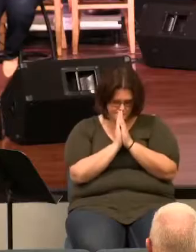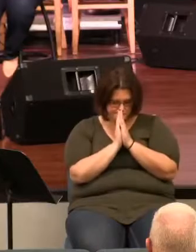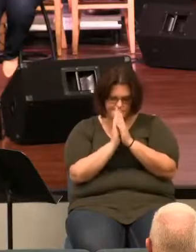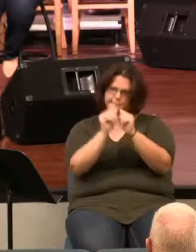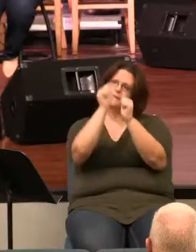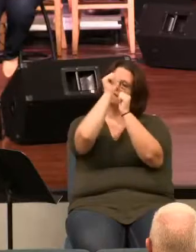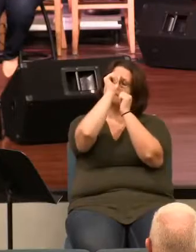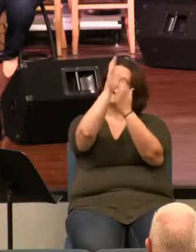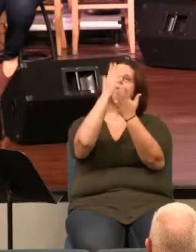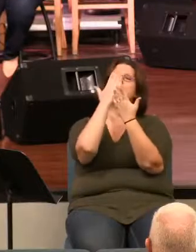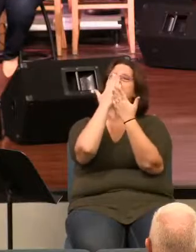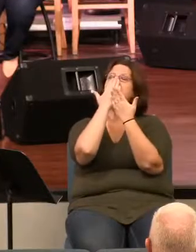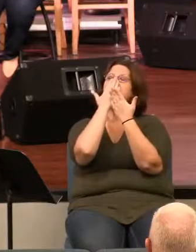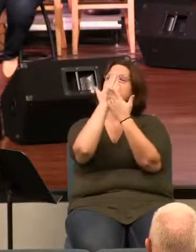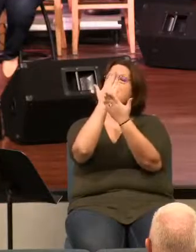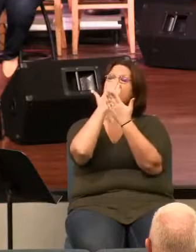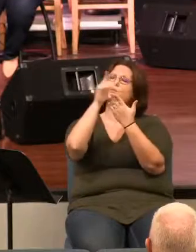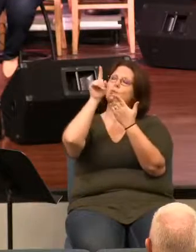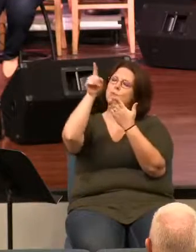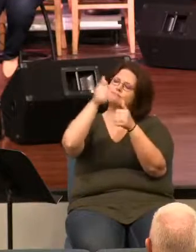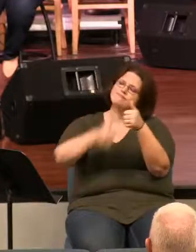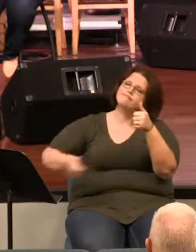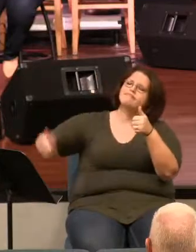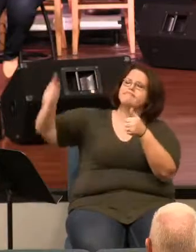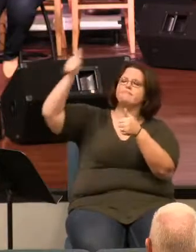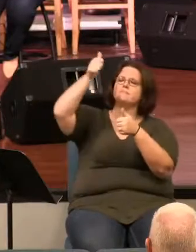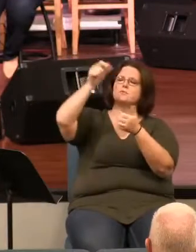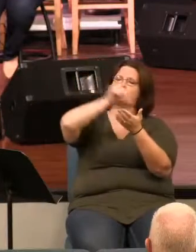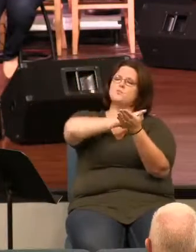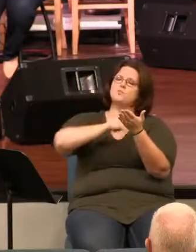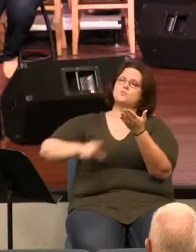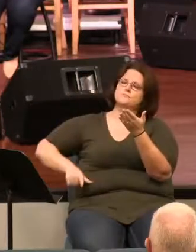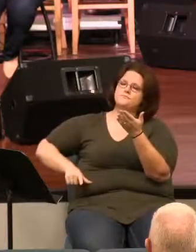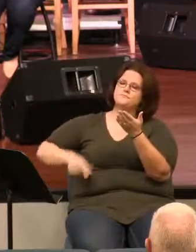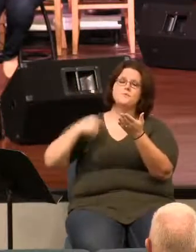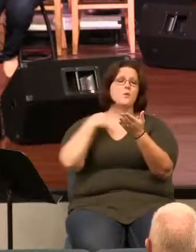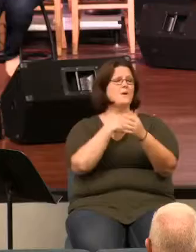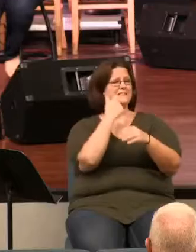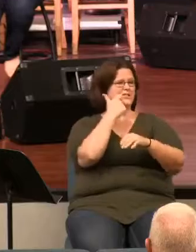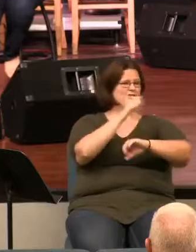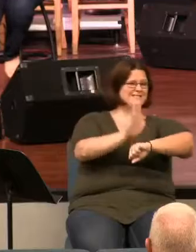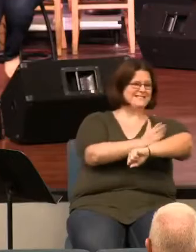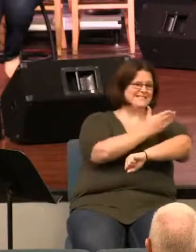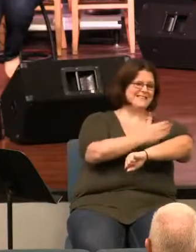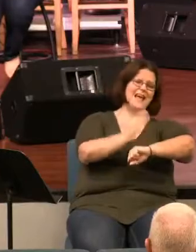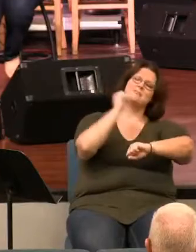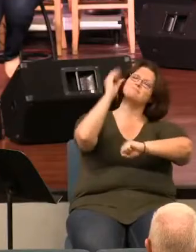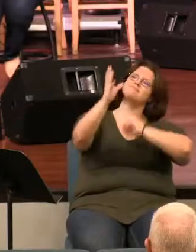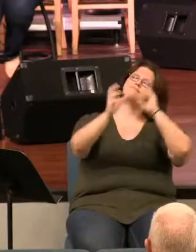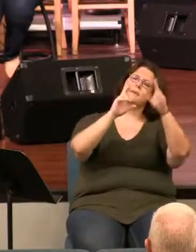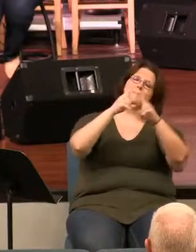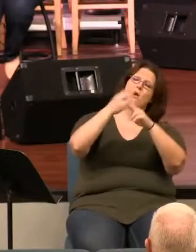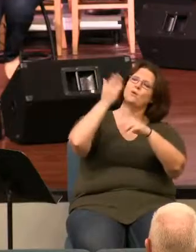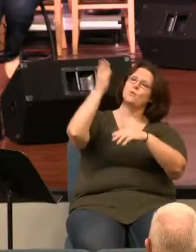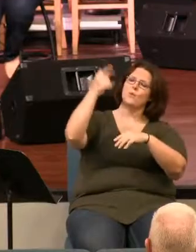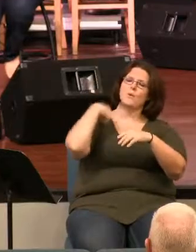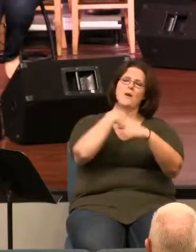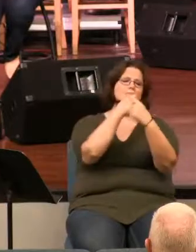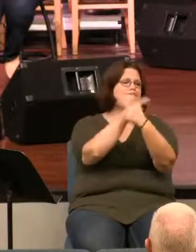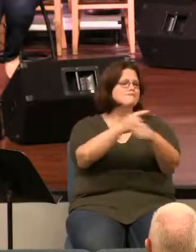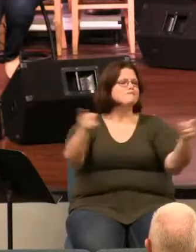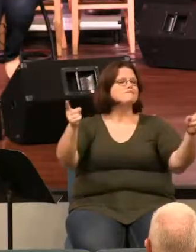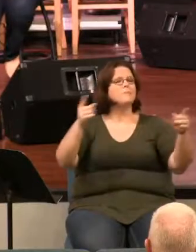you are the Lord of all. And as we sang of your glory, We just proclaim the words of your Apostle